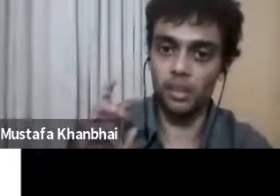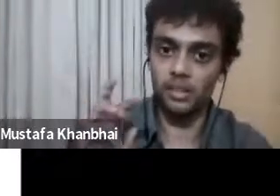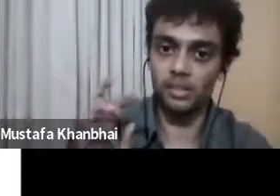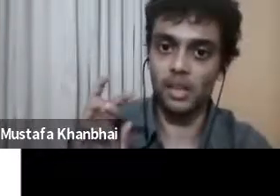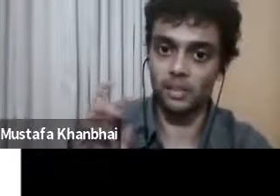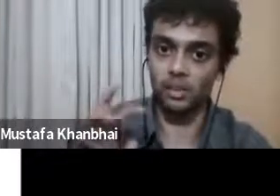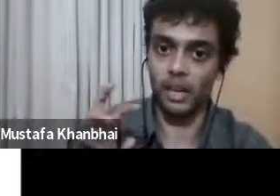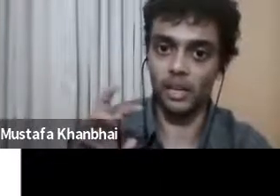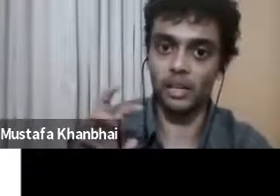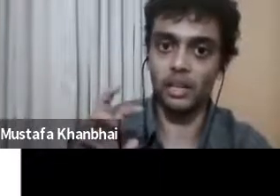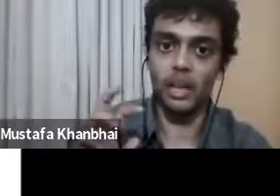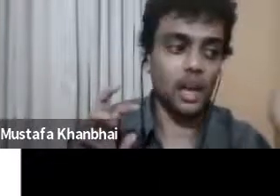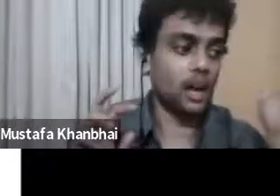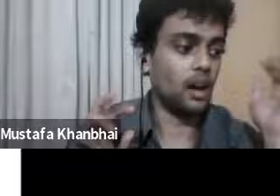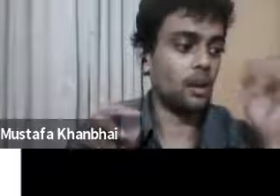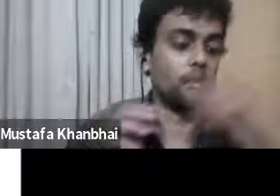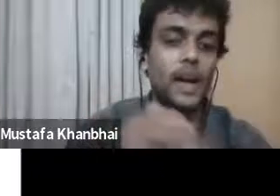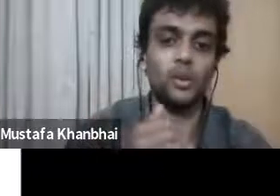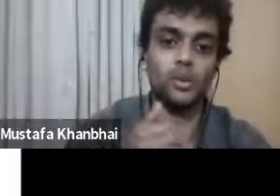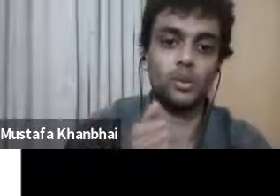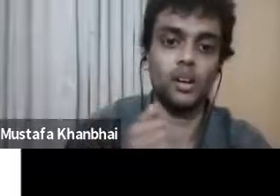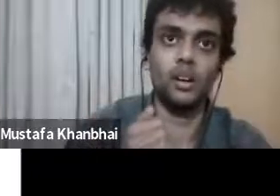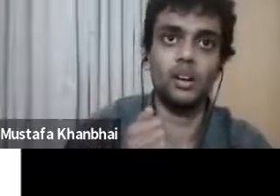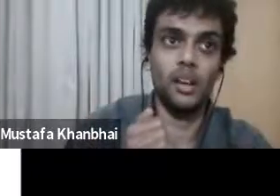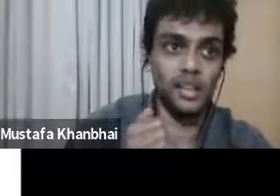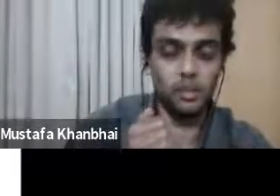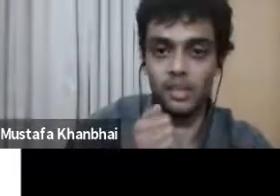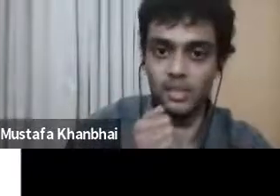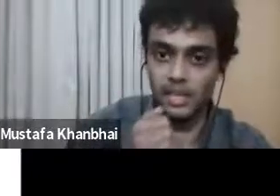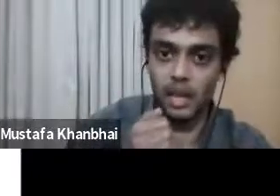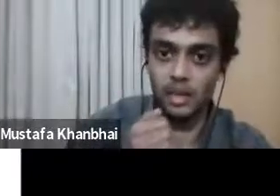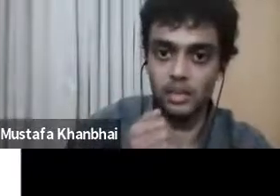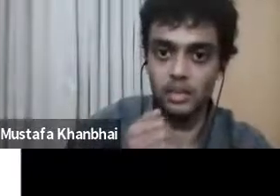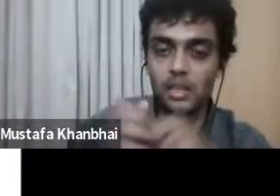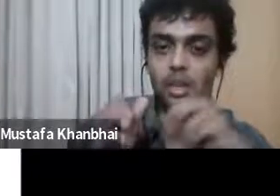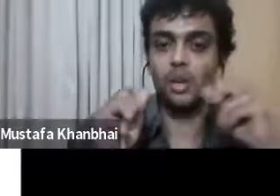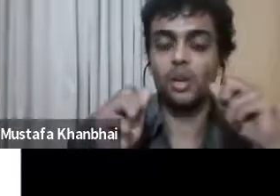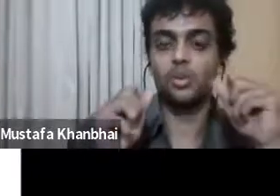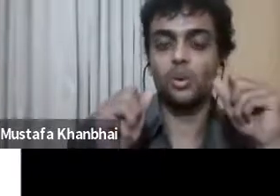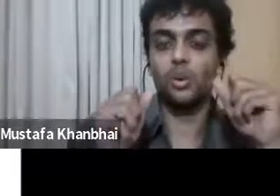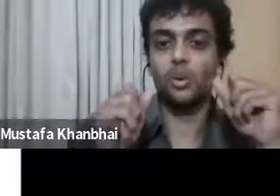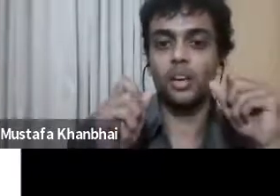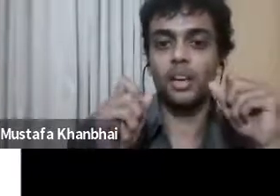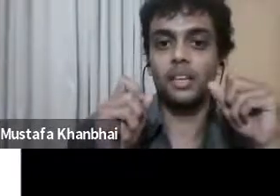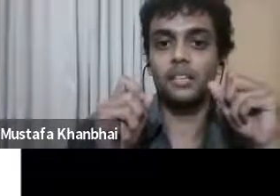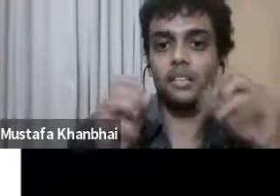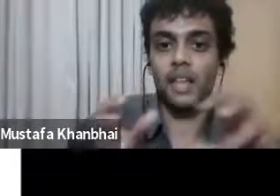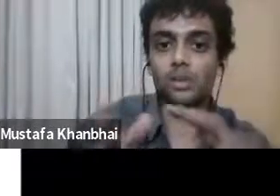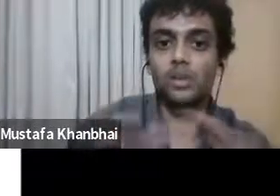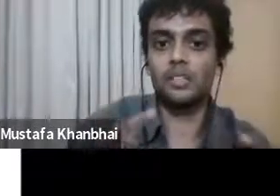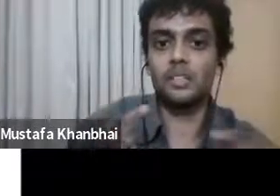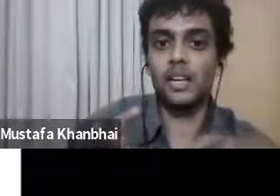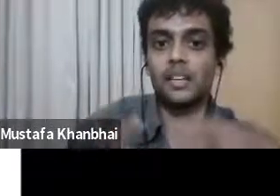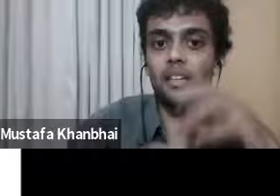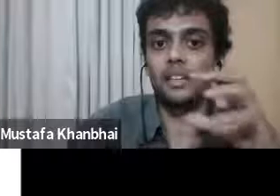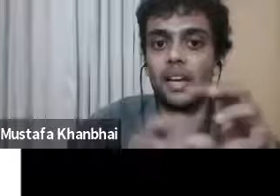her memories as a child, and also her early experiences as an artist. So it stands